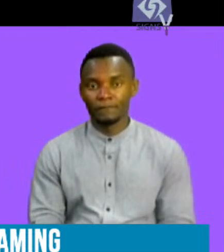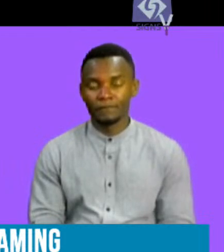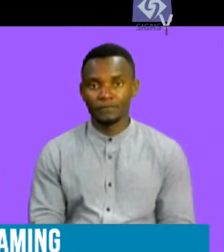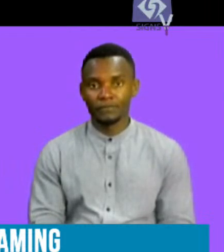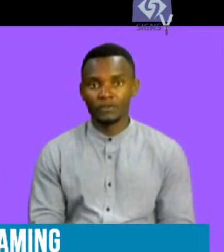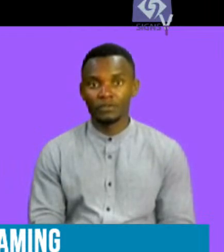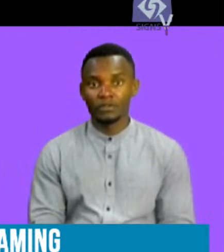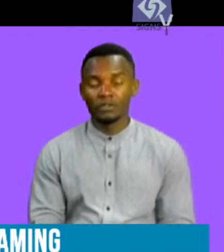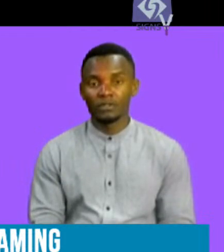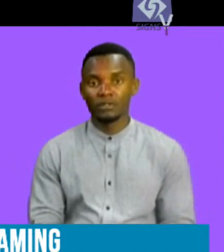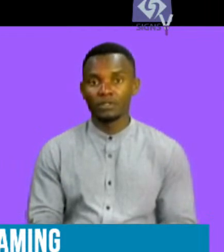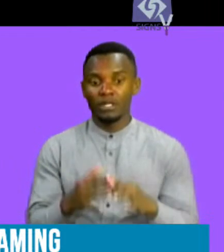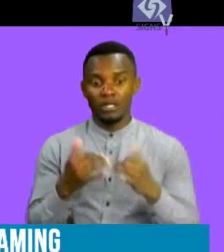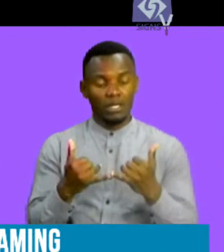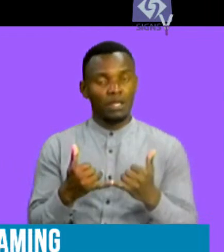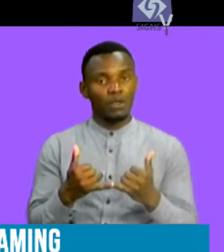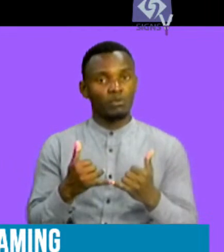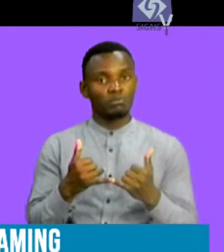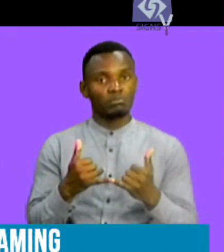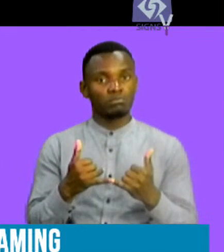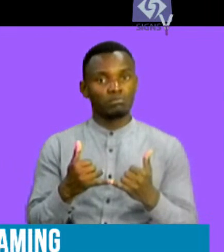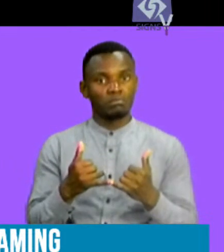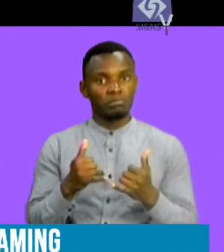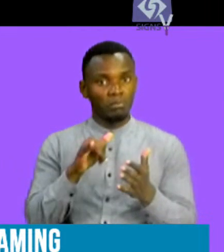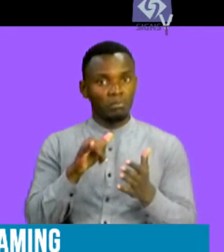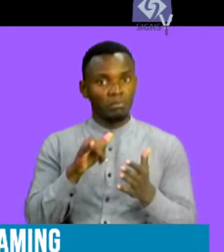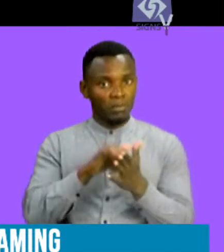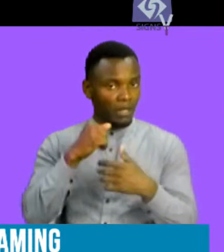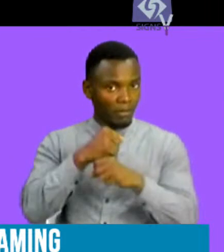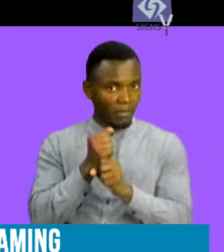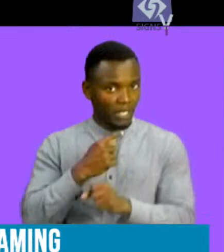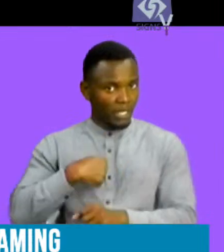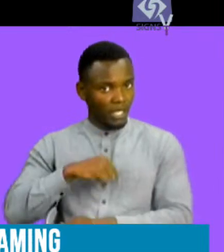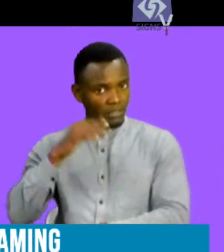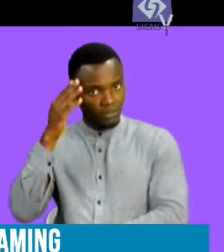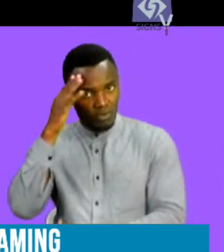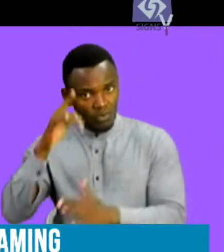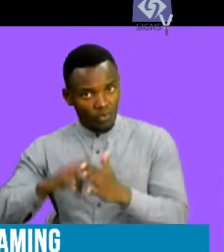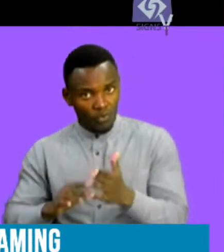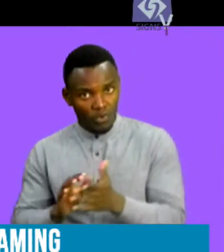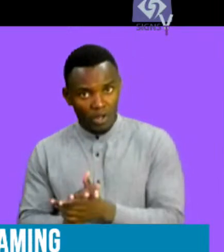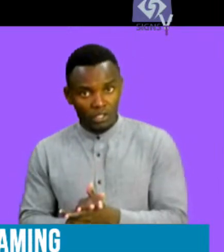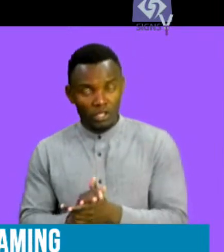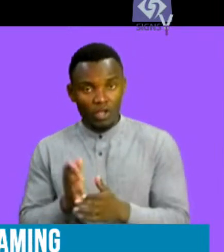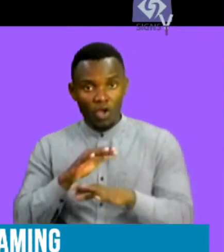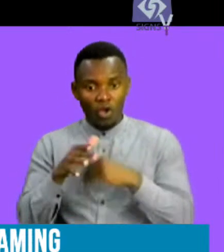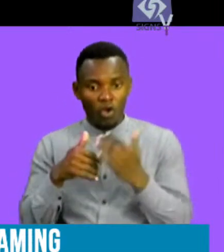that opens up eyes and say, why don't we have all the people that are doing